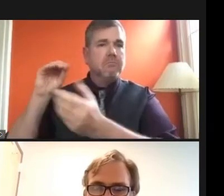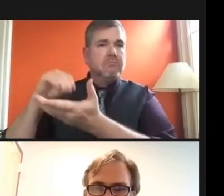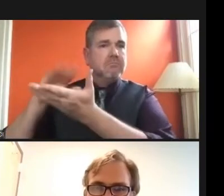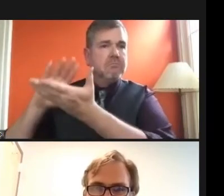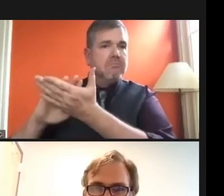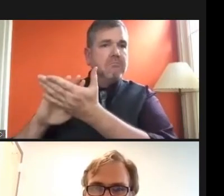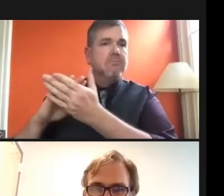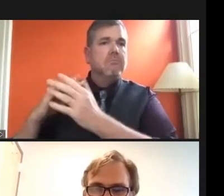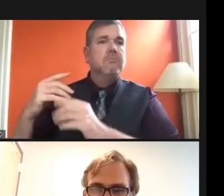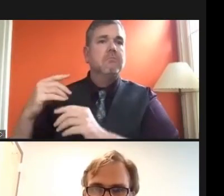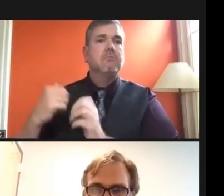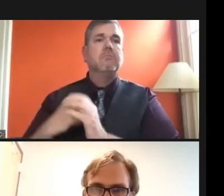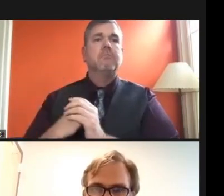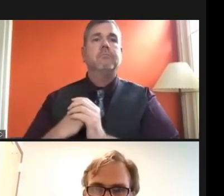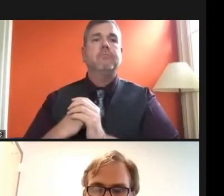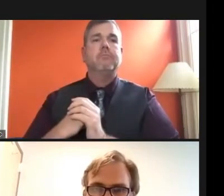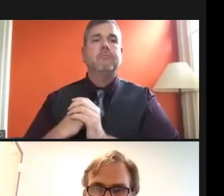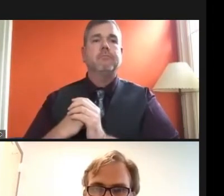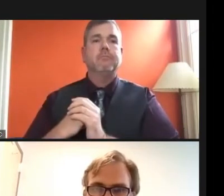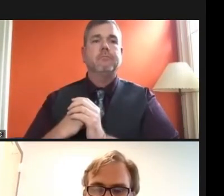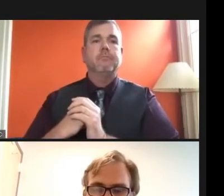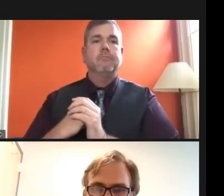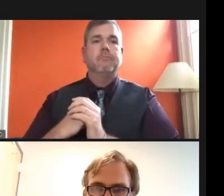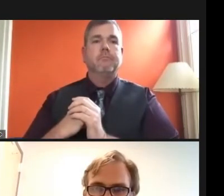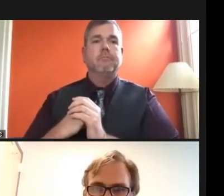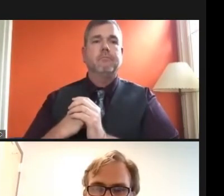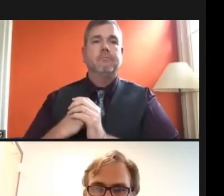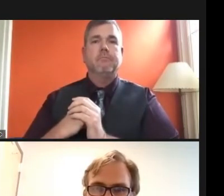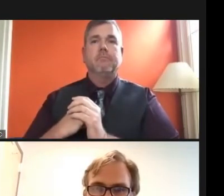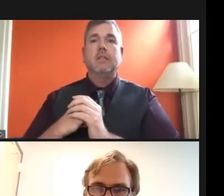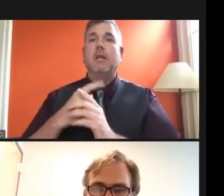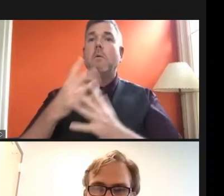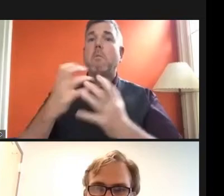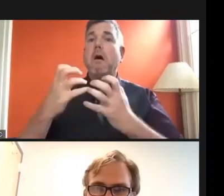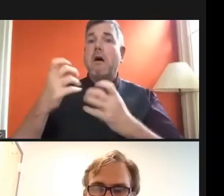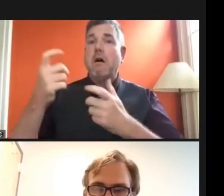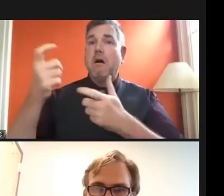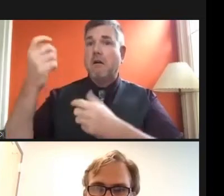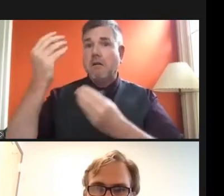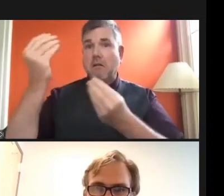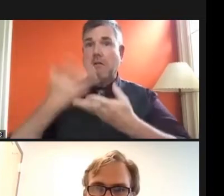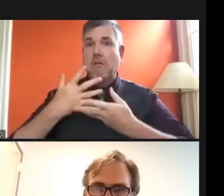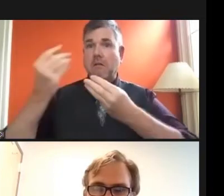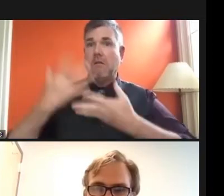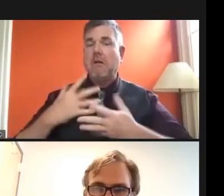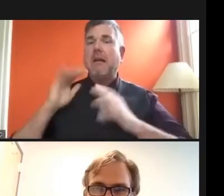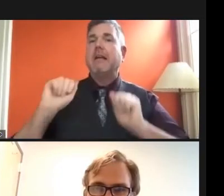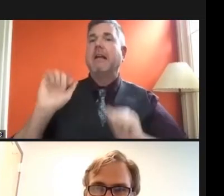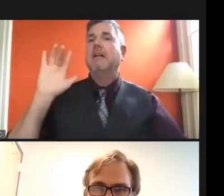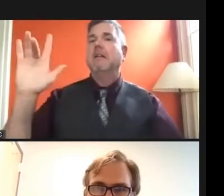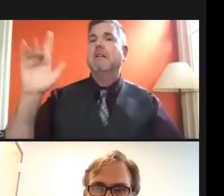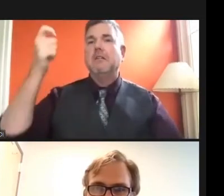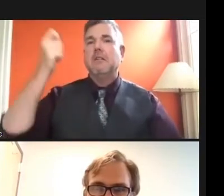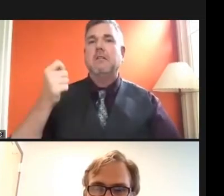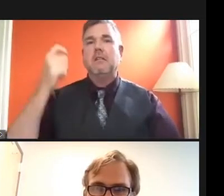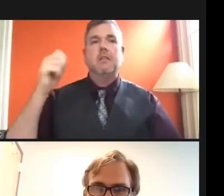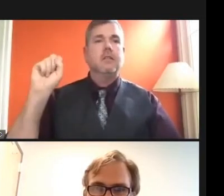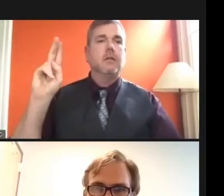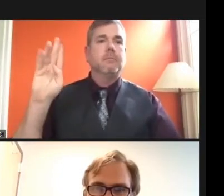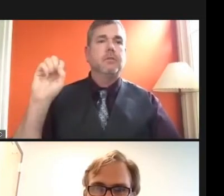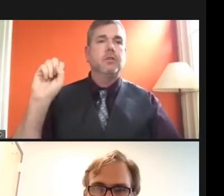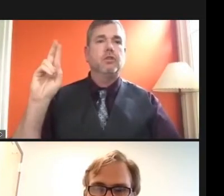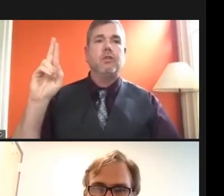resources menu, or to receive updates by text message, you can text the phrase Marin COVID to